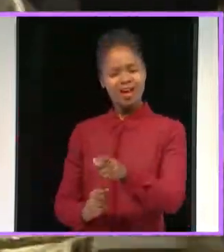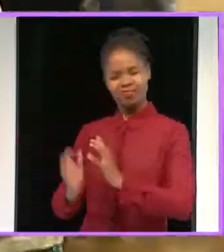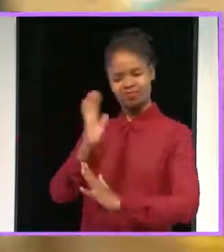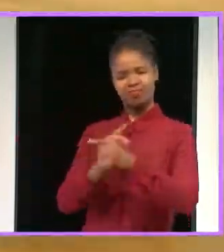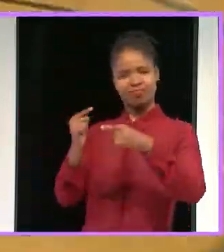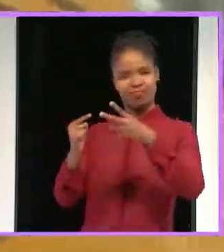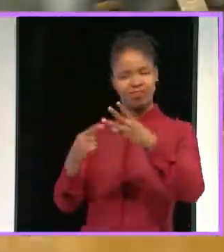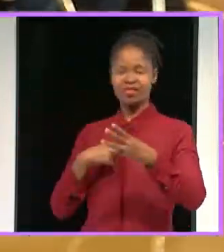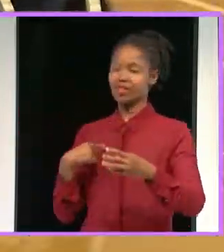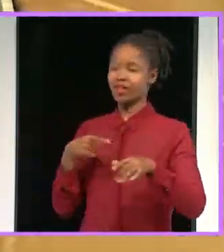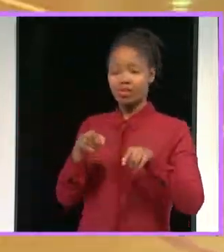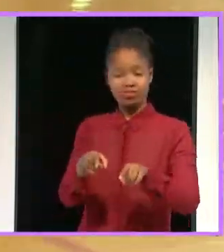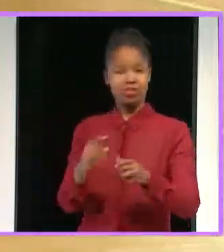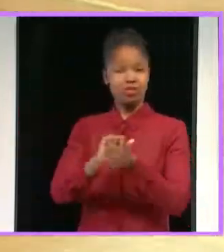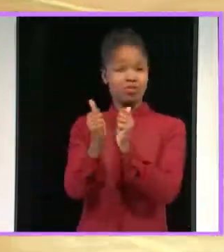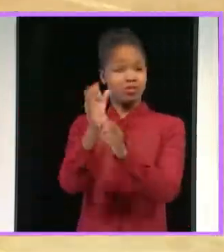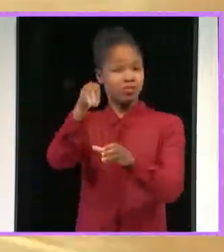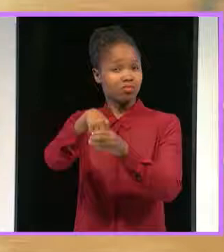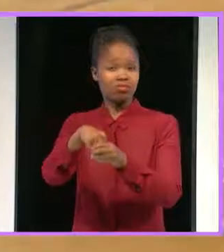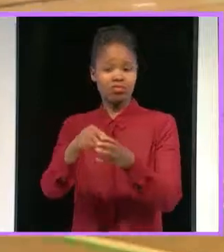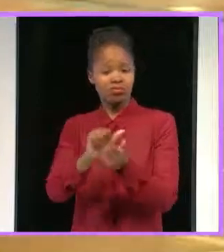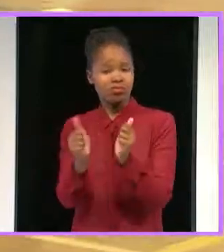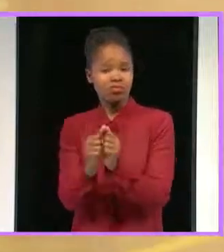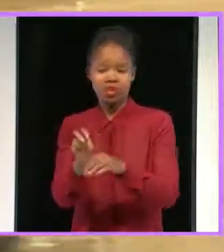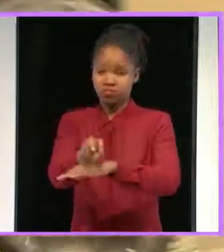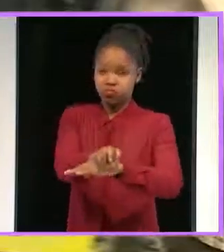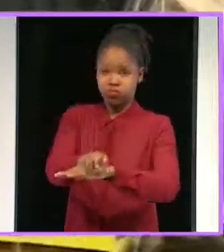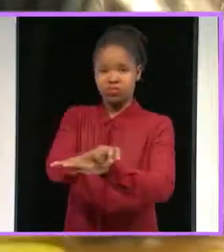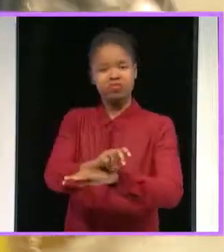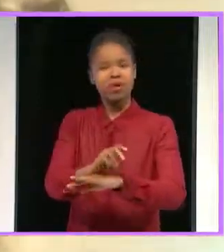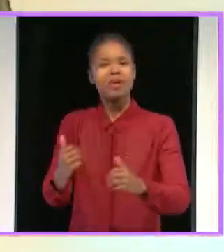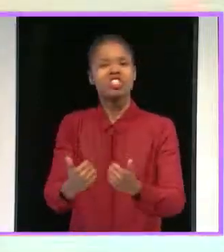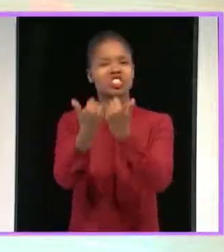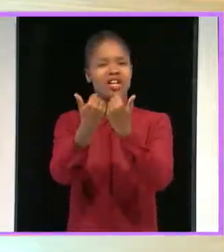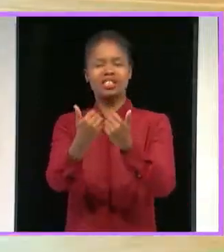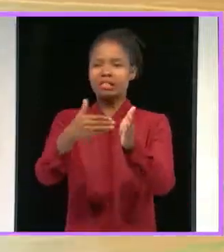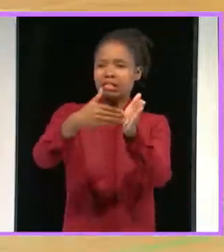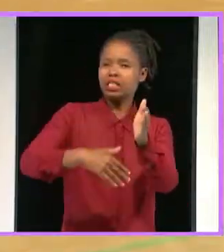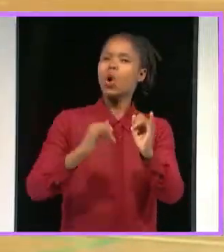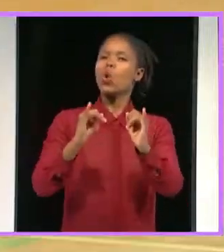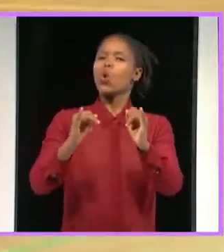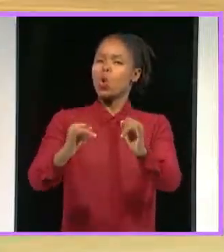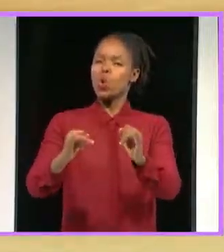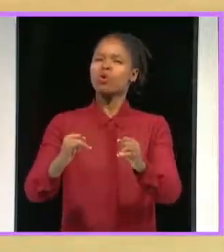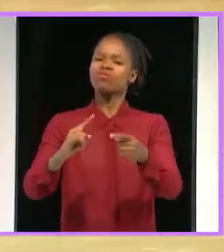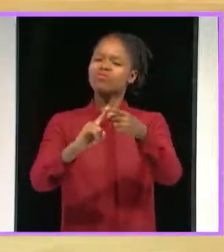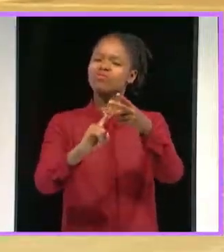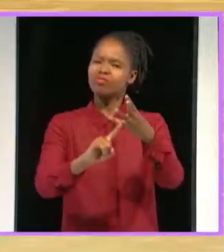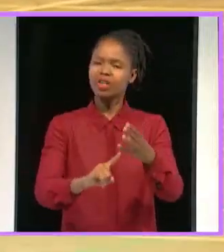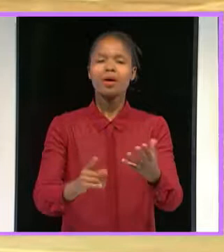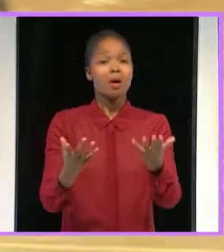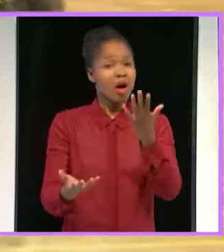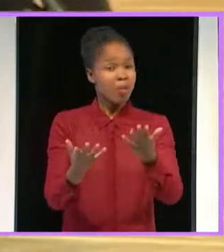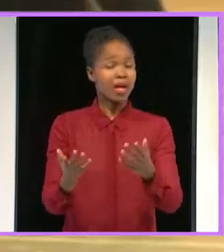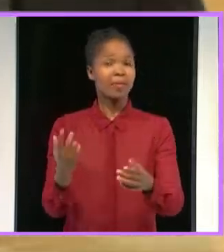the biggest challenges you've faced since you've started the sport? I mean, with you maybe wanting to make it all